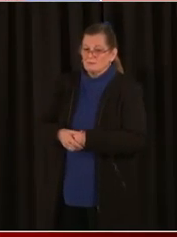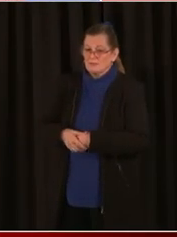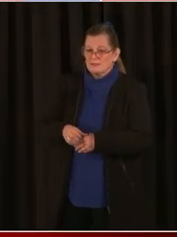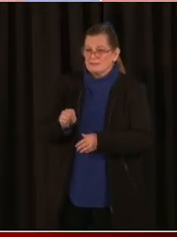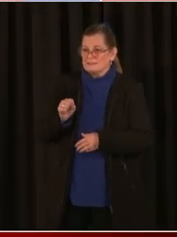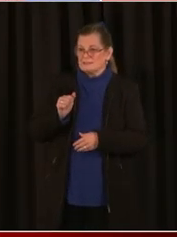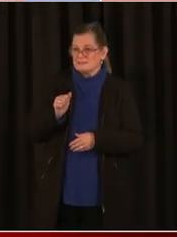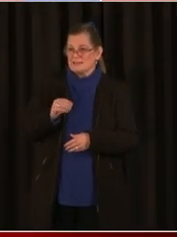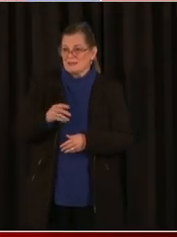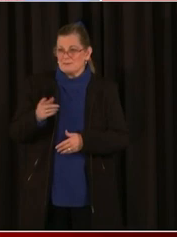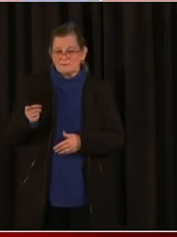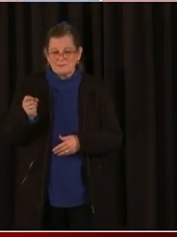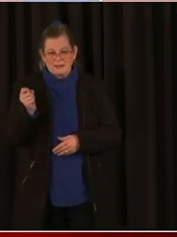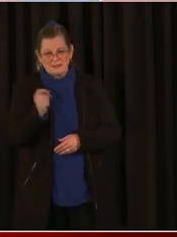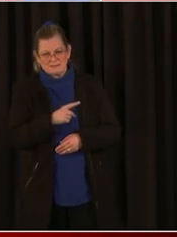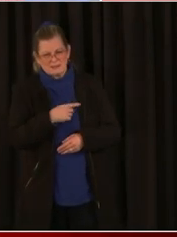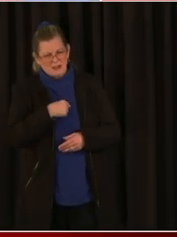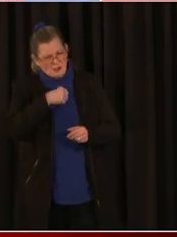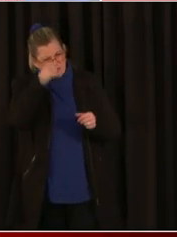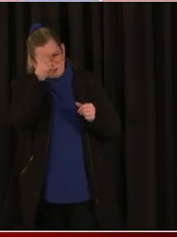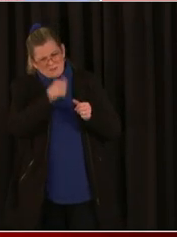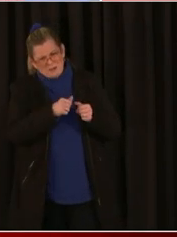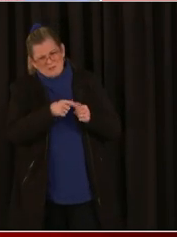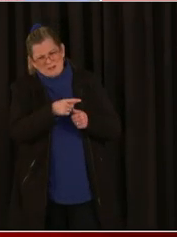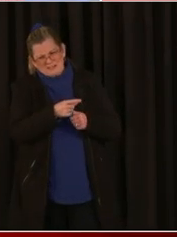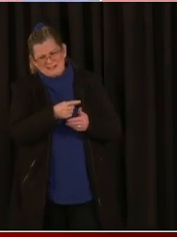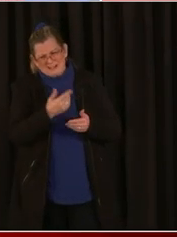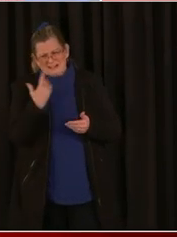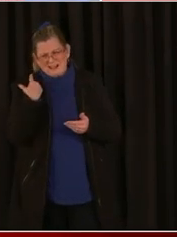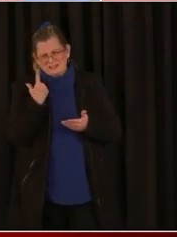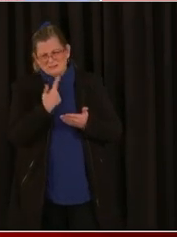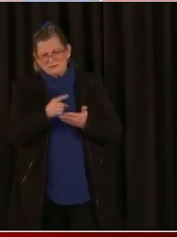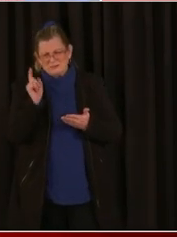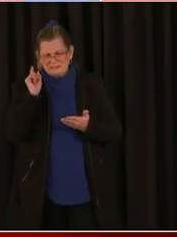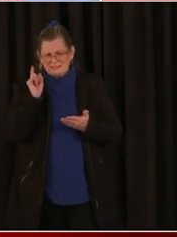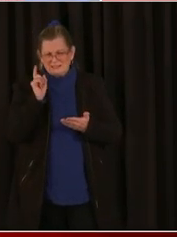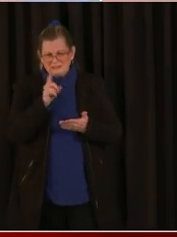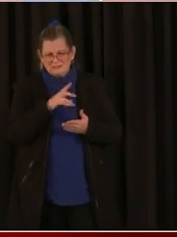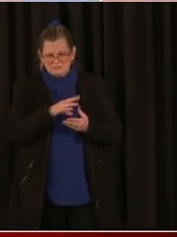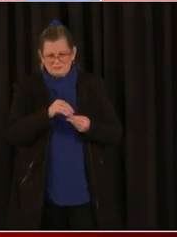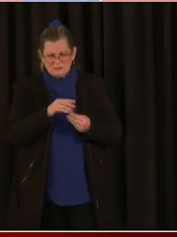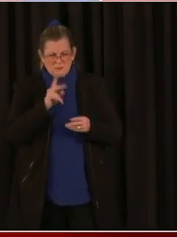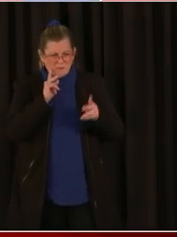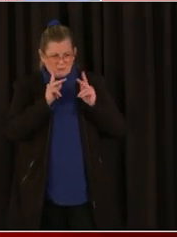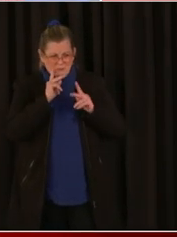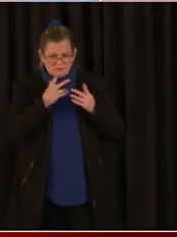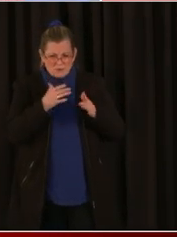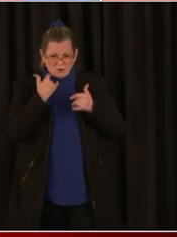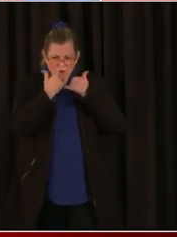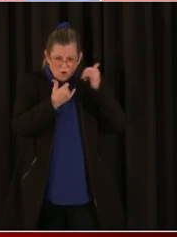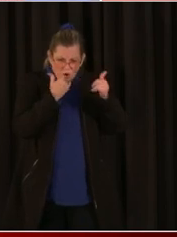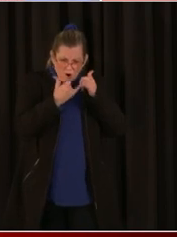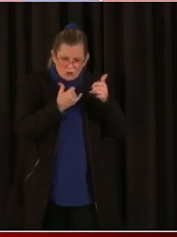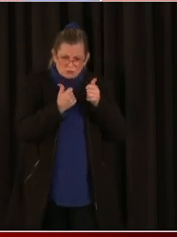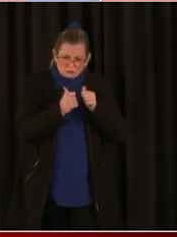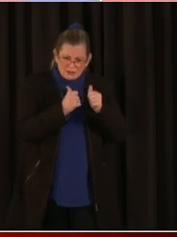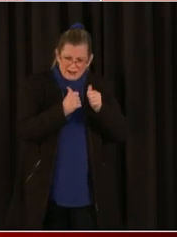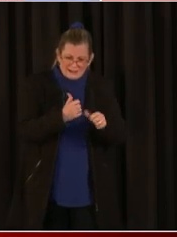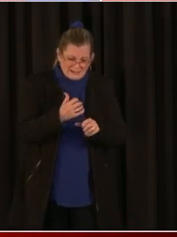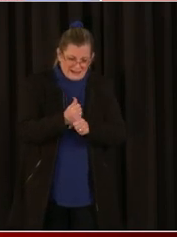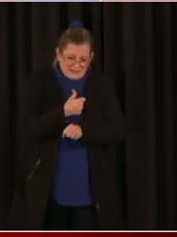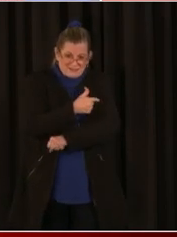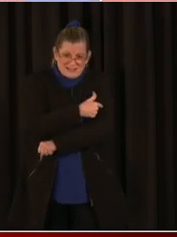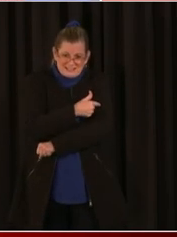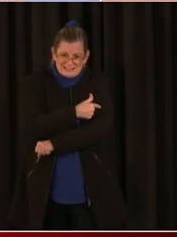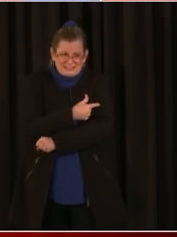Mayor, as I recall last week, you said you had about 200 people taking calls for people who were trying to get